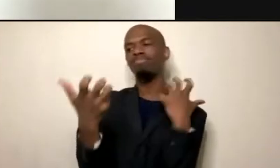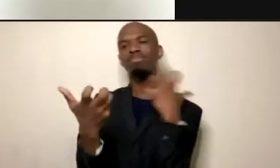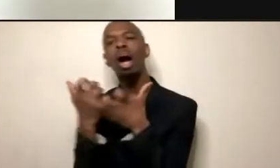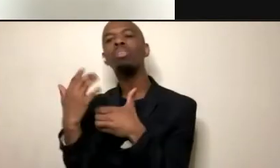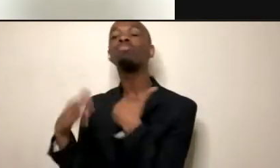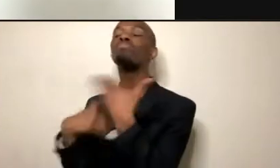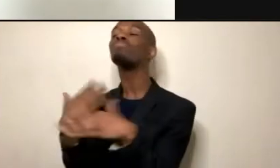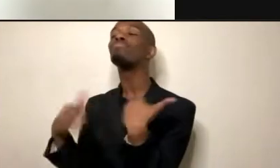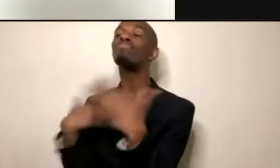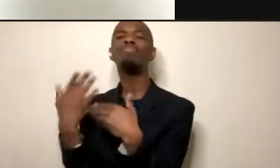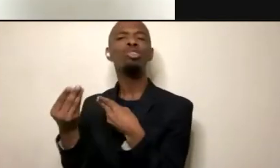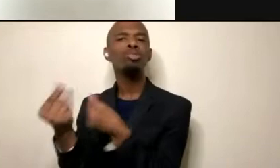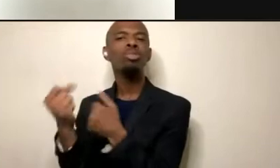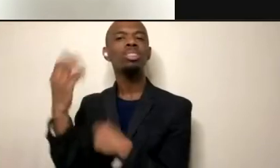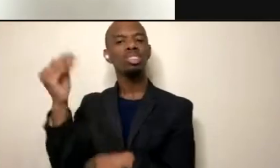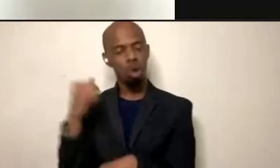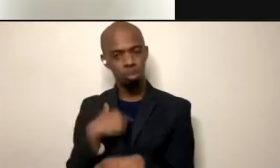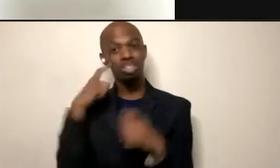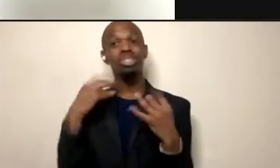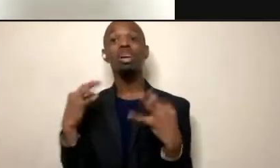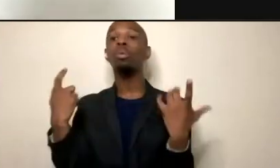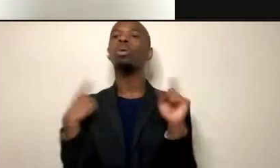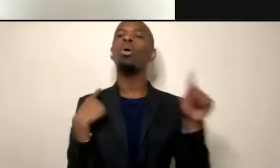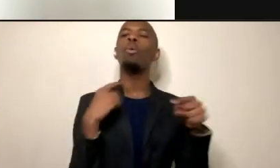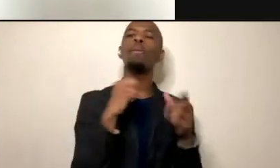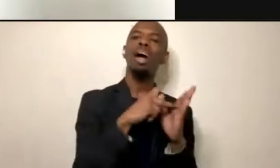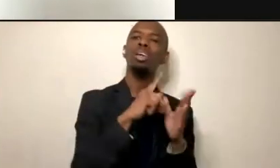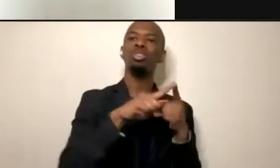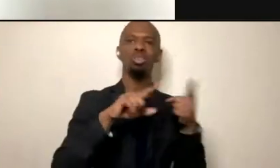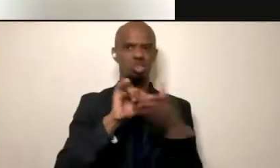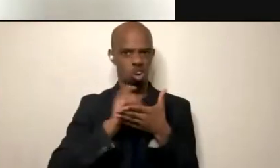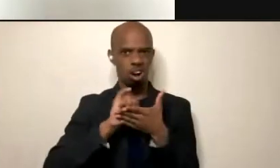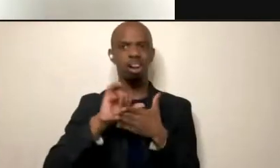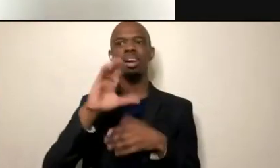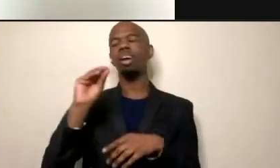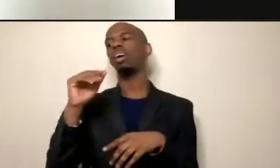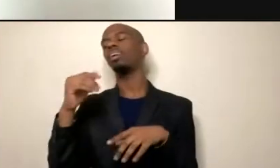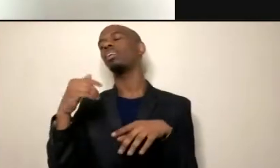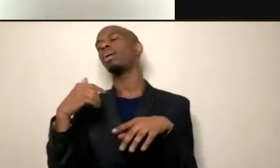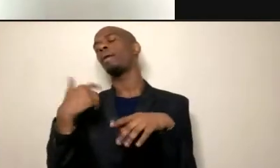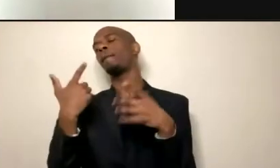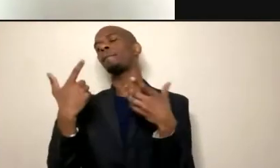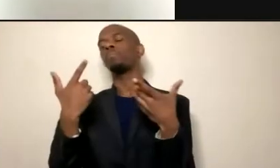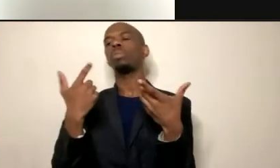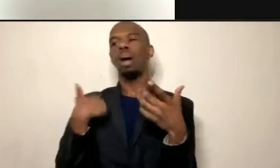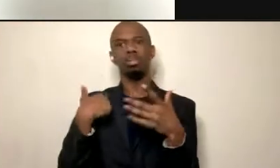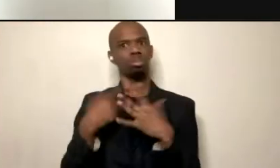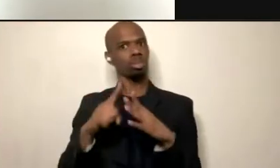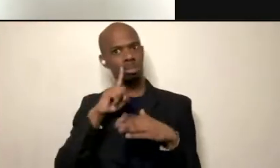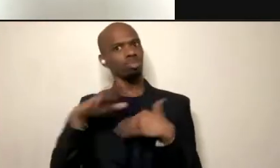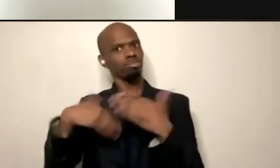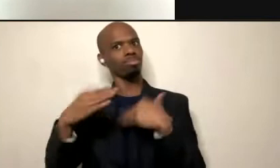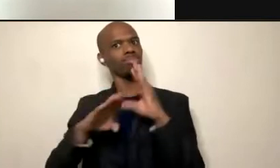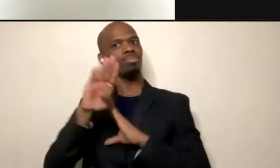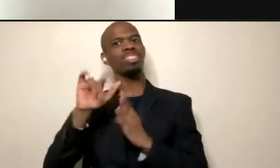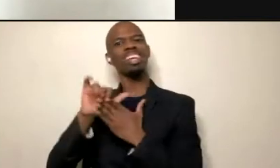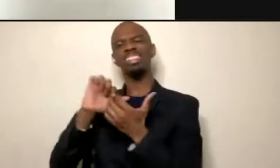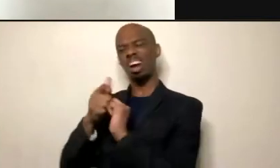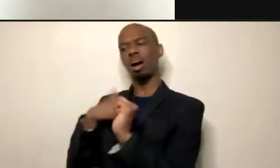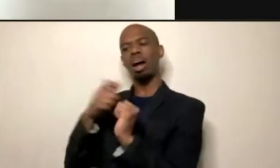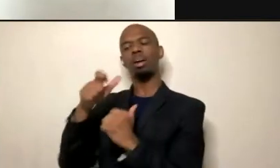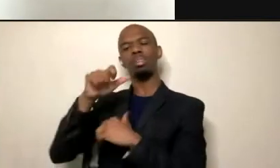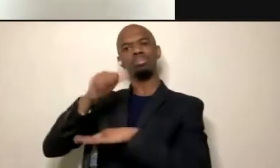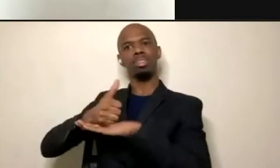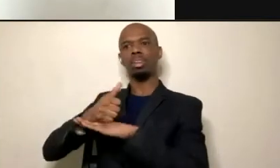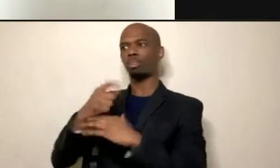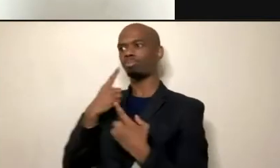of course booked two things right away. And that's part of how I began my association with Cornell. That was one of those,